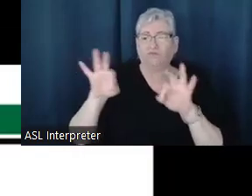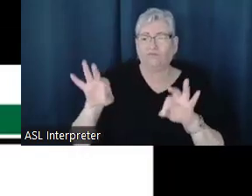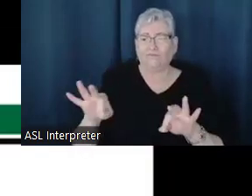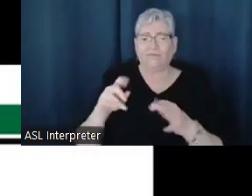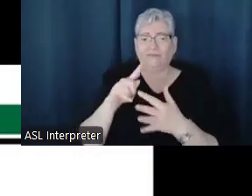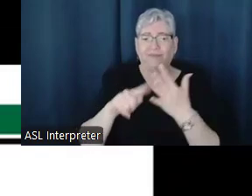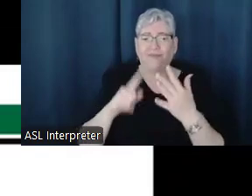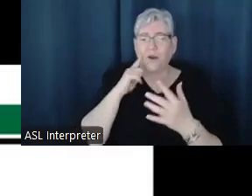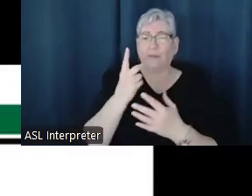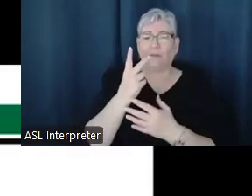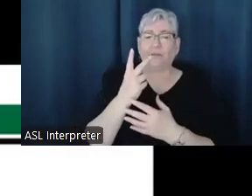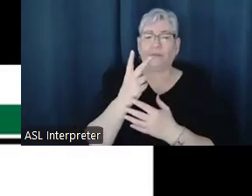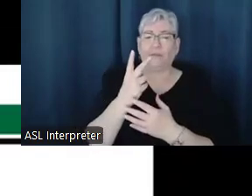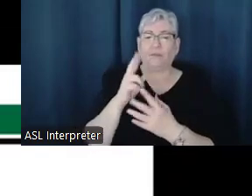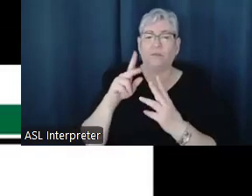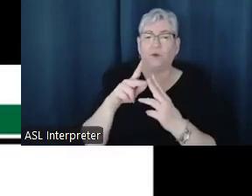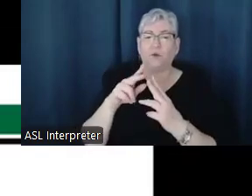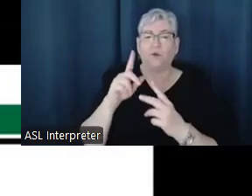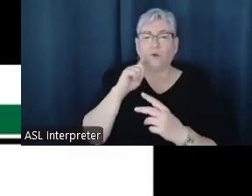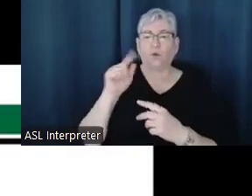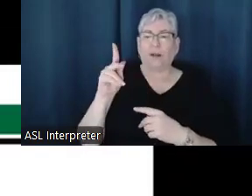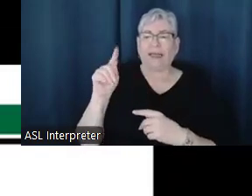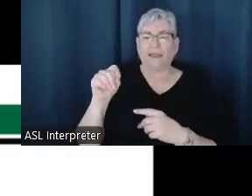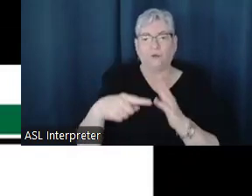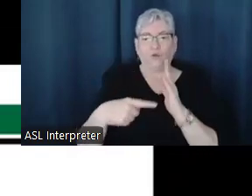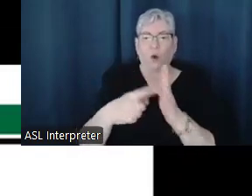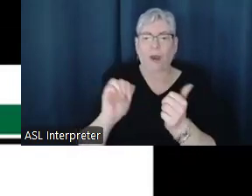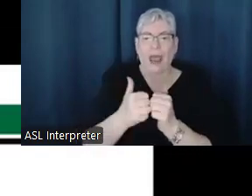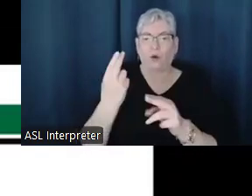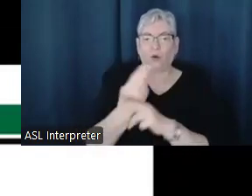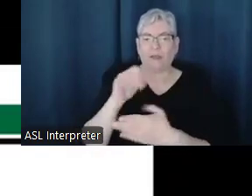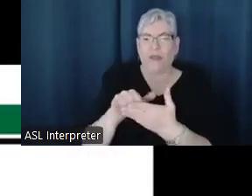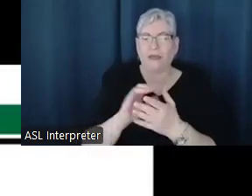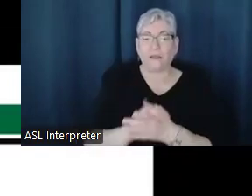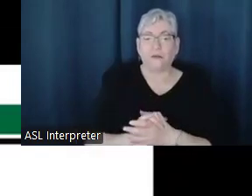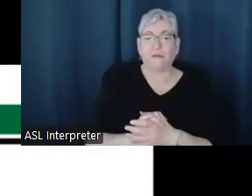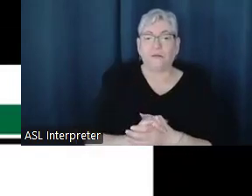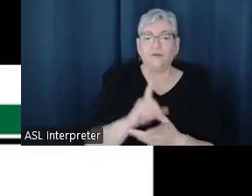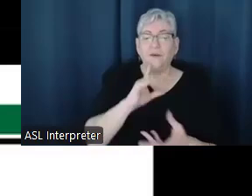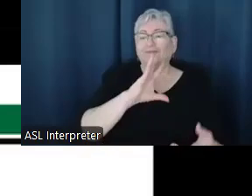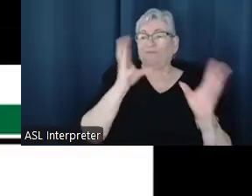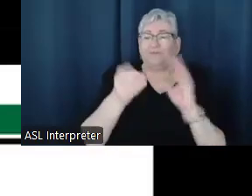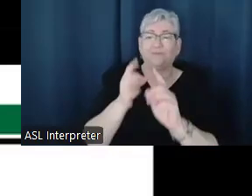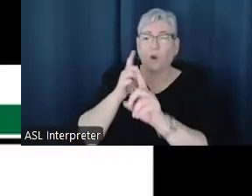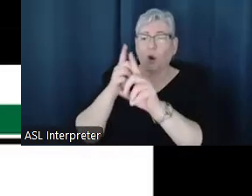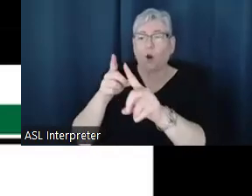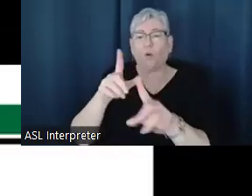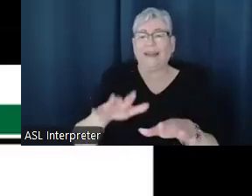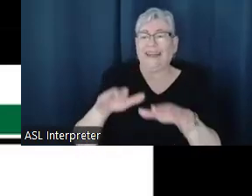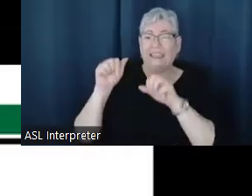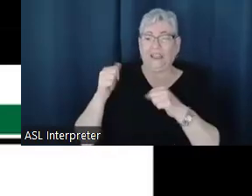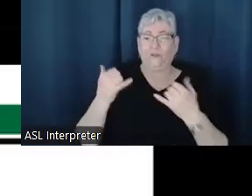two toolkits to be able to show you how to use them. As an overarching goal, we want you to be able to leave this webinar